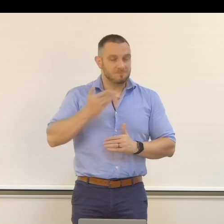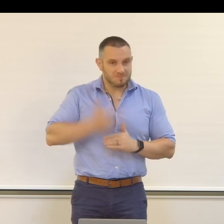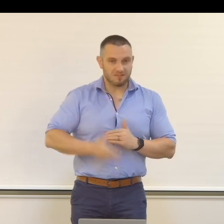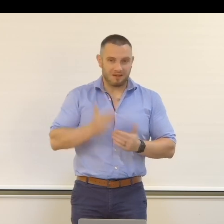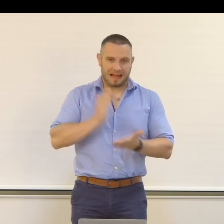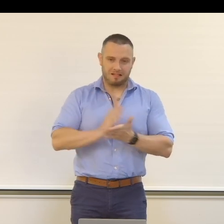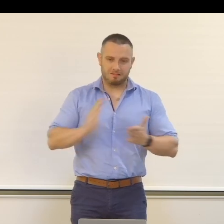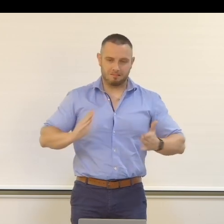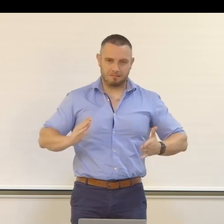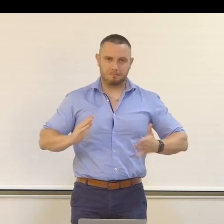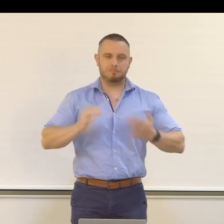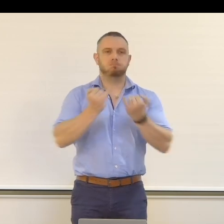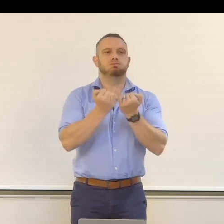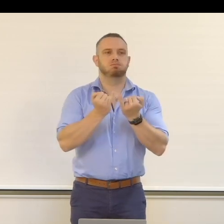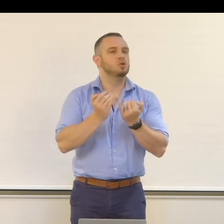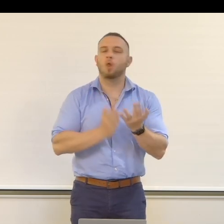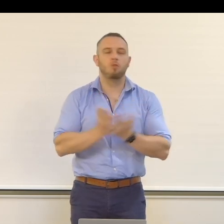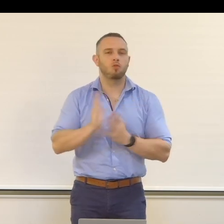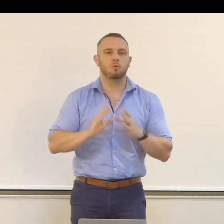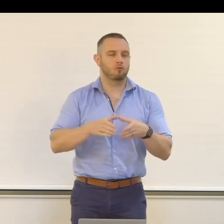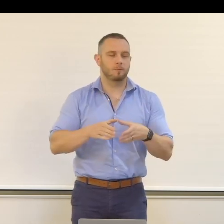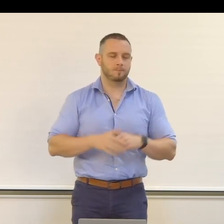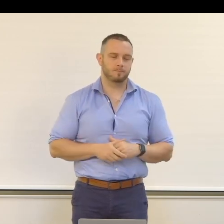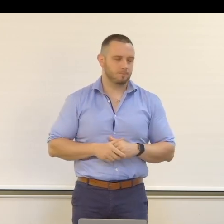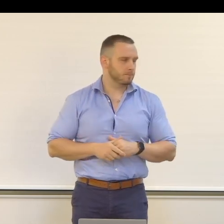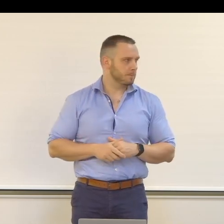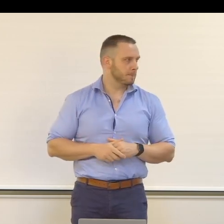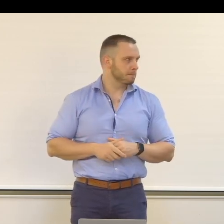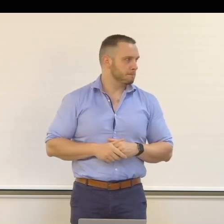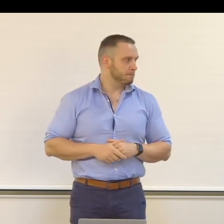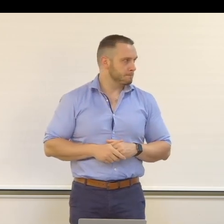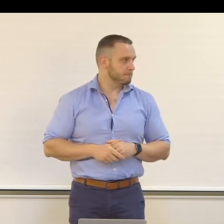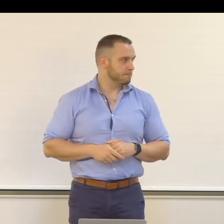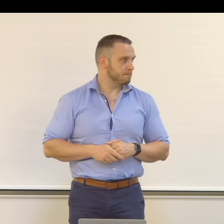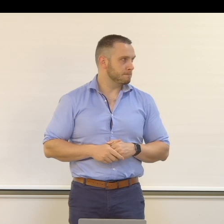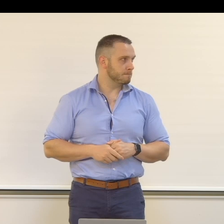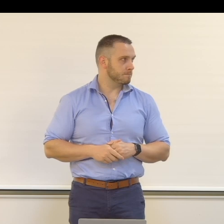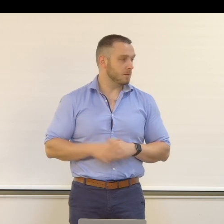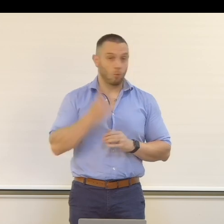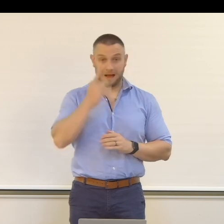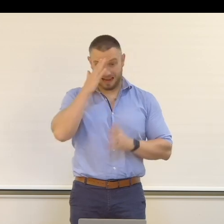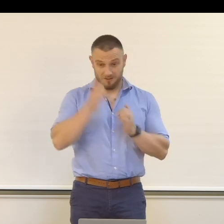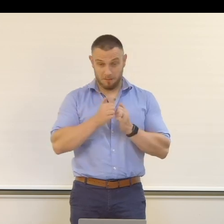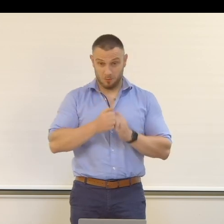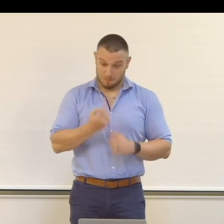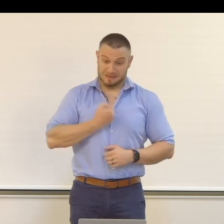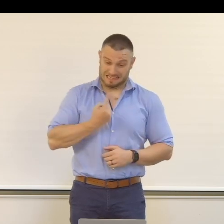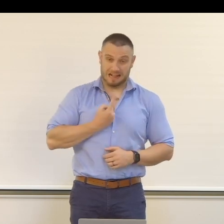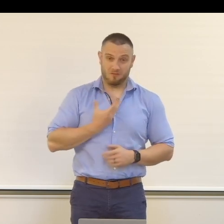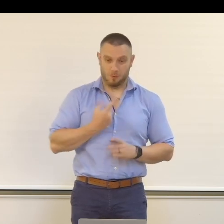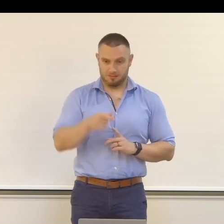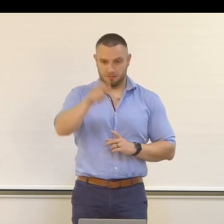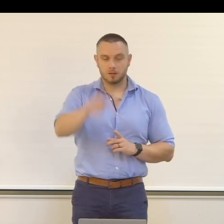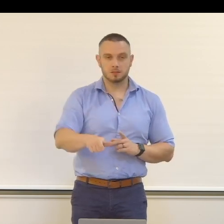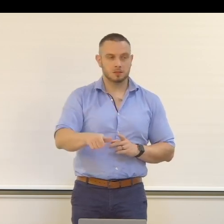of a conflict, at least within the crew. And so, yeah, the one I remember the most is the one I had with one of the crew